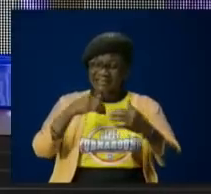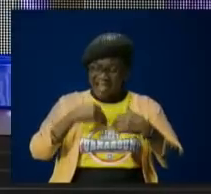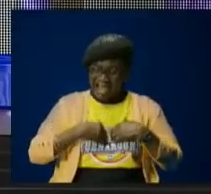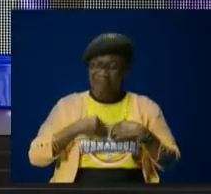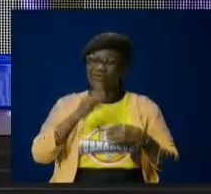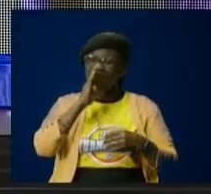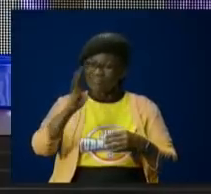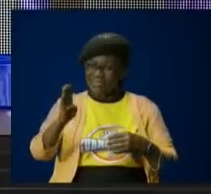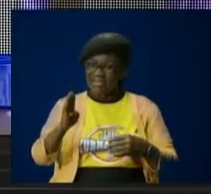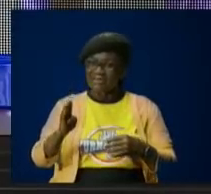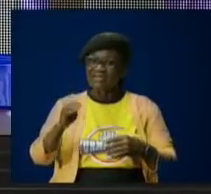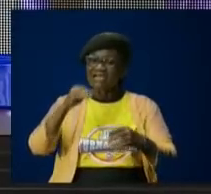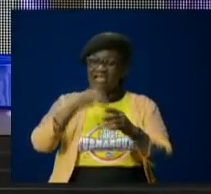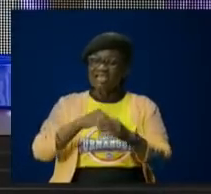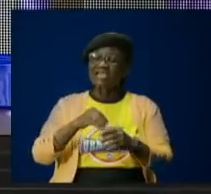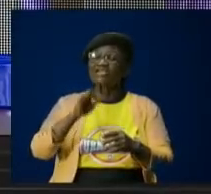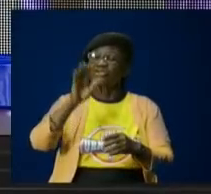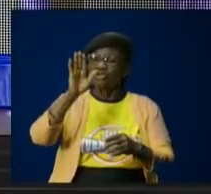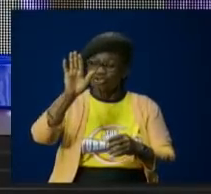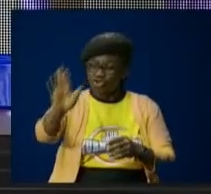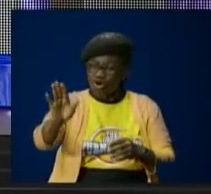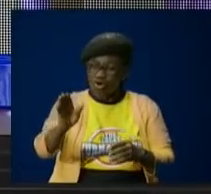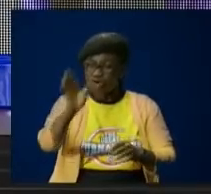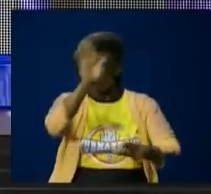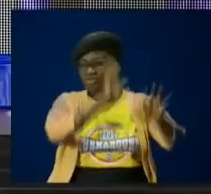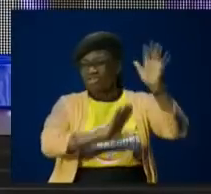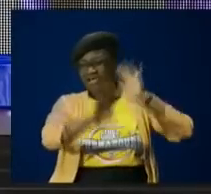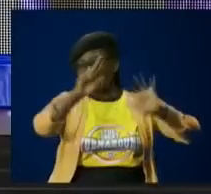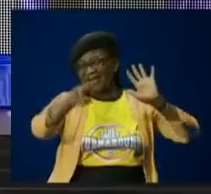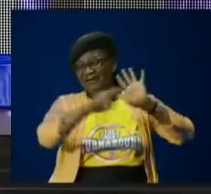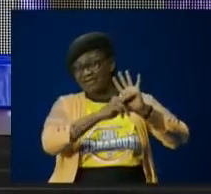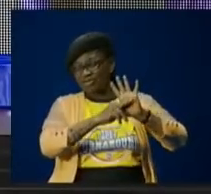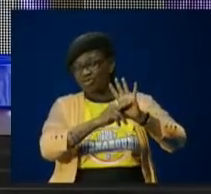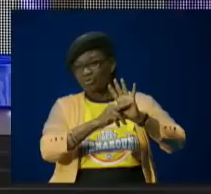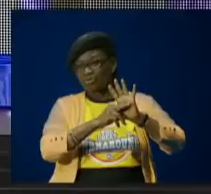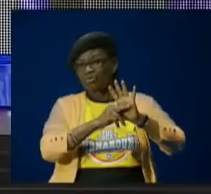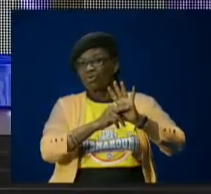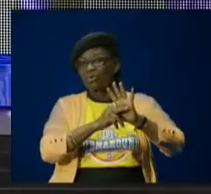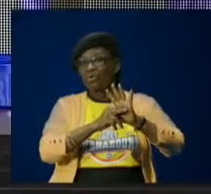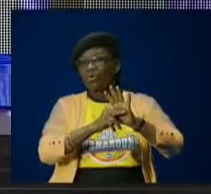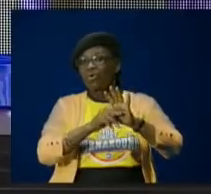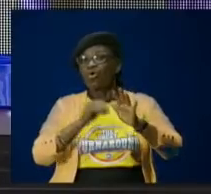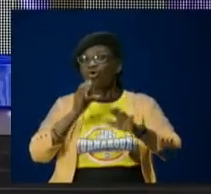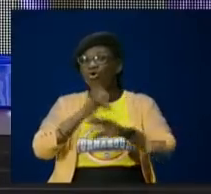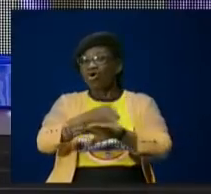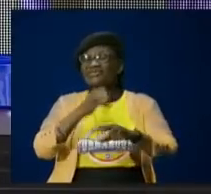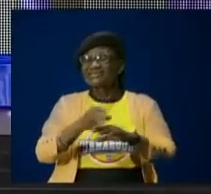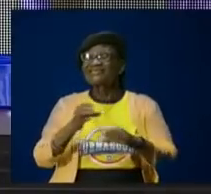generations causing storms, you will never see them again.